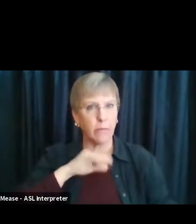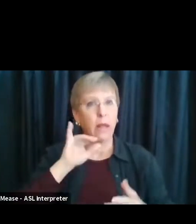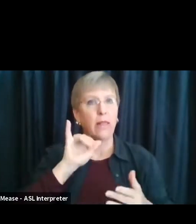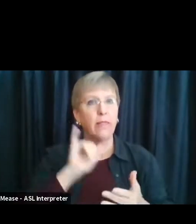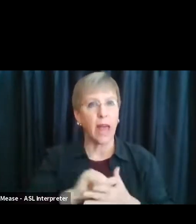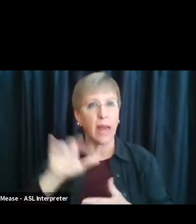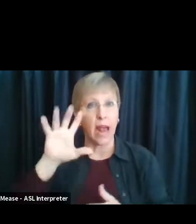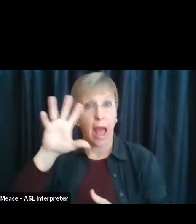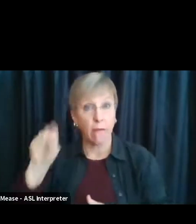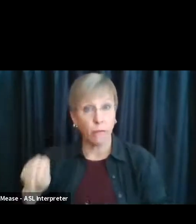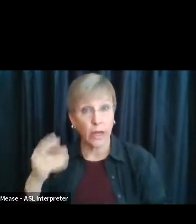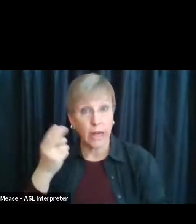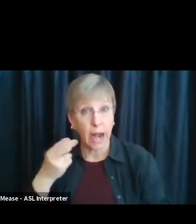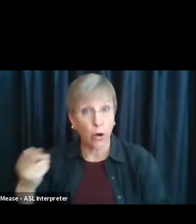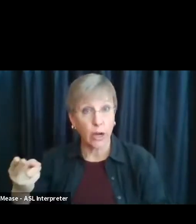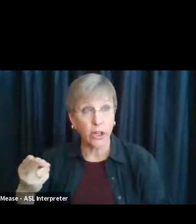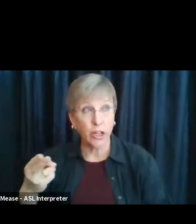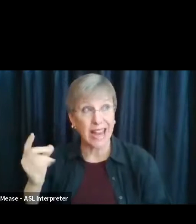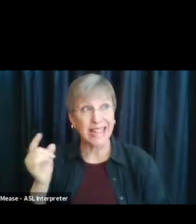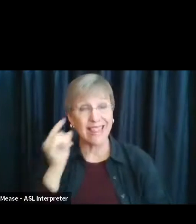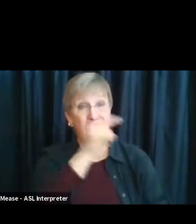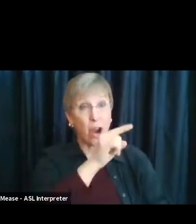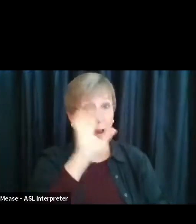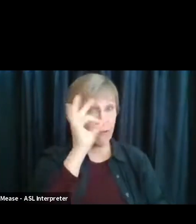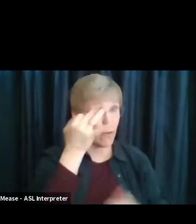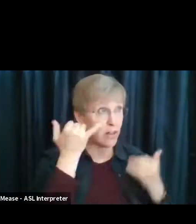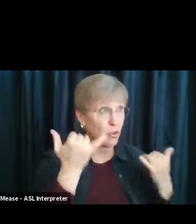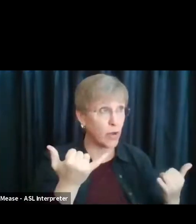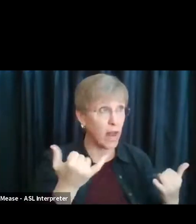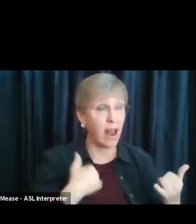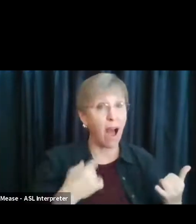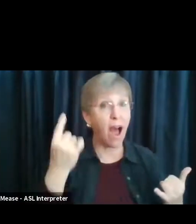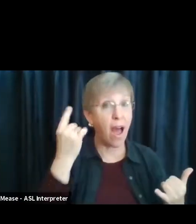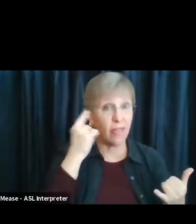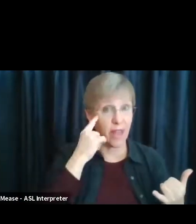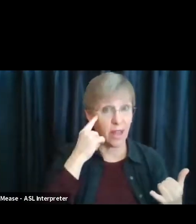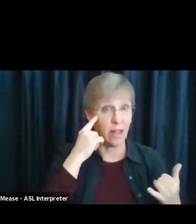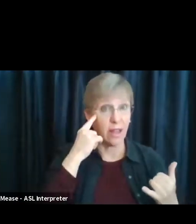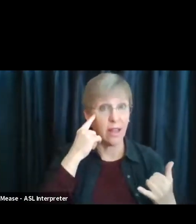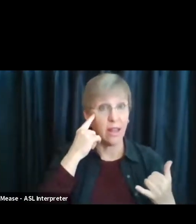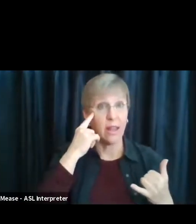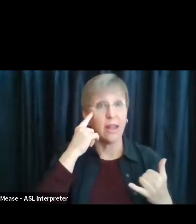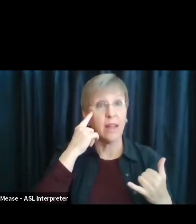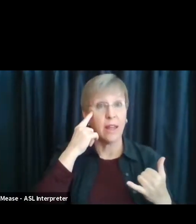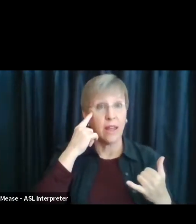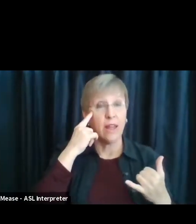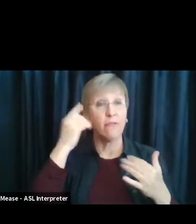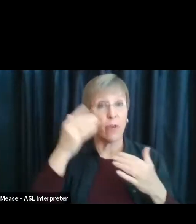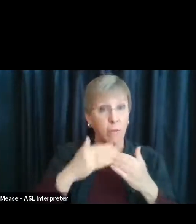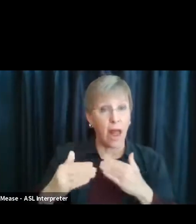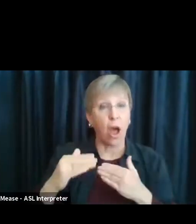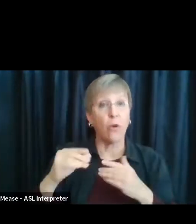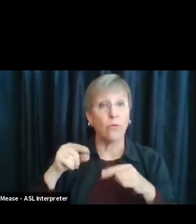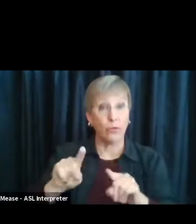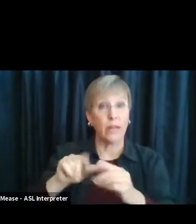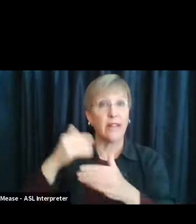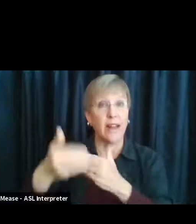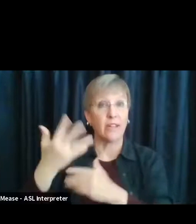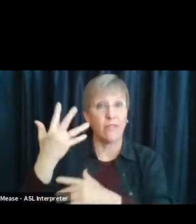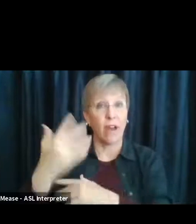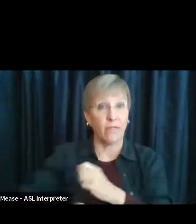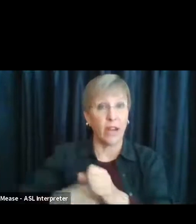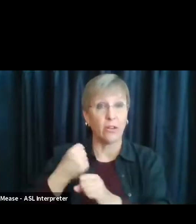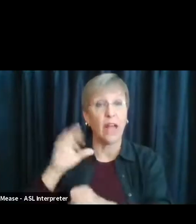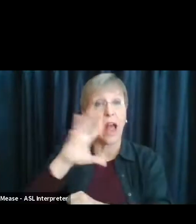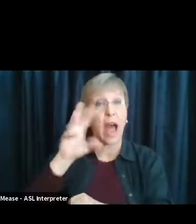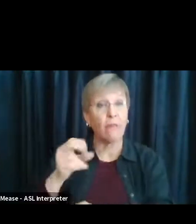African heritage is in France today. I think that from now and within the next 5 years,